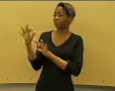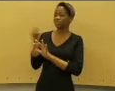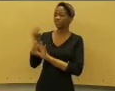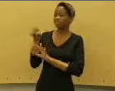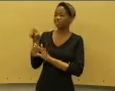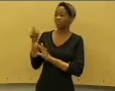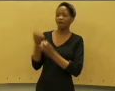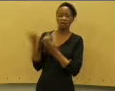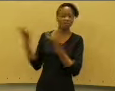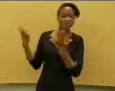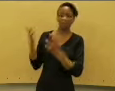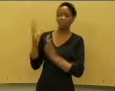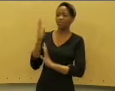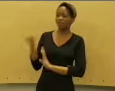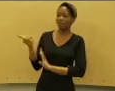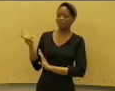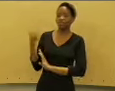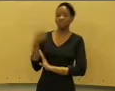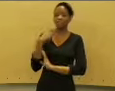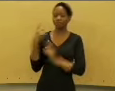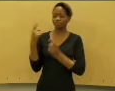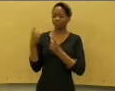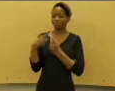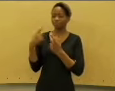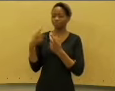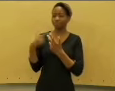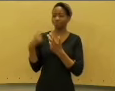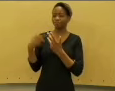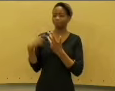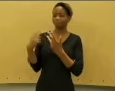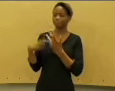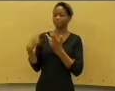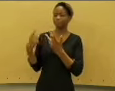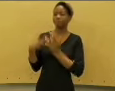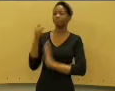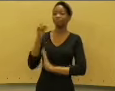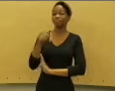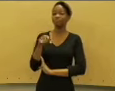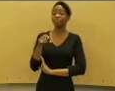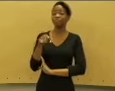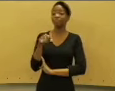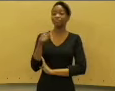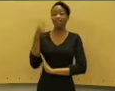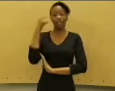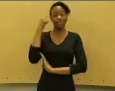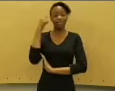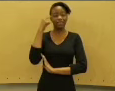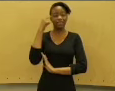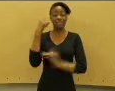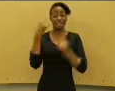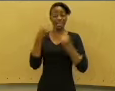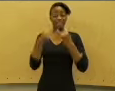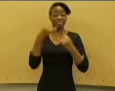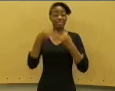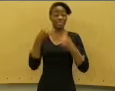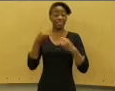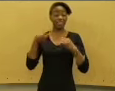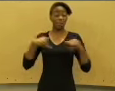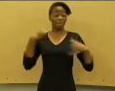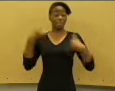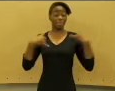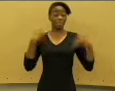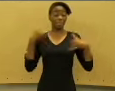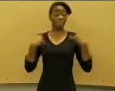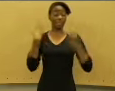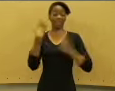console and other games? And they'll start calculating. I'm like, when you think about how much pleasure they get from that, and you're